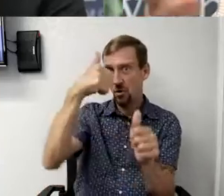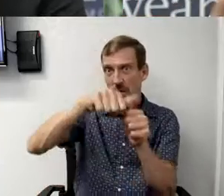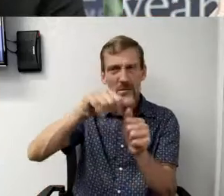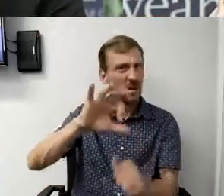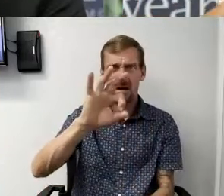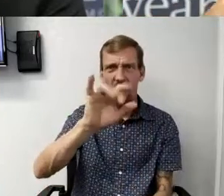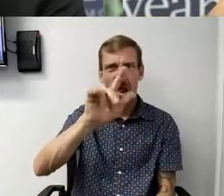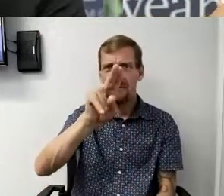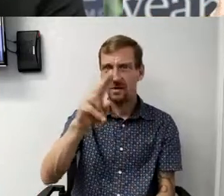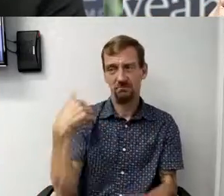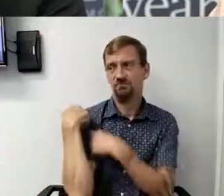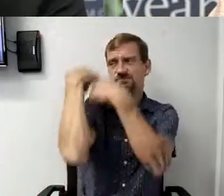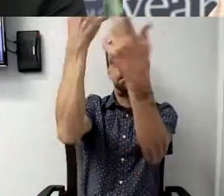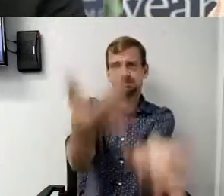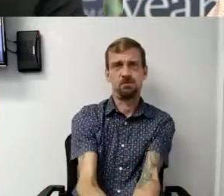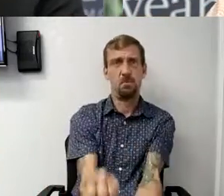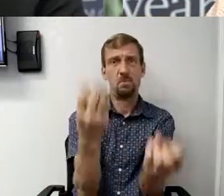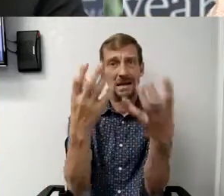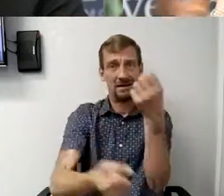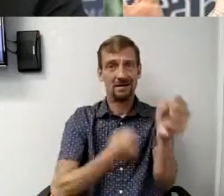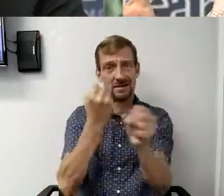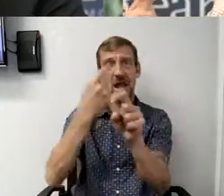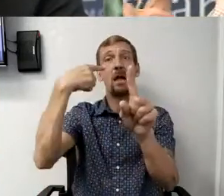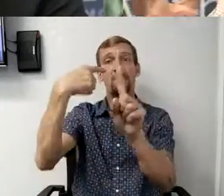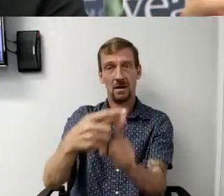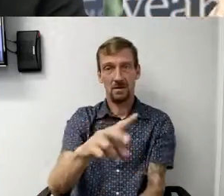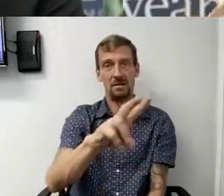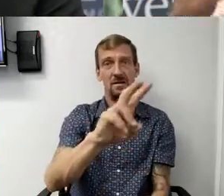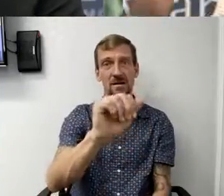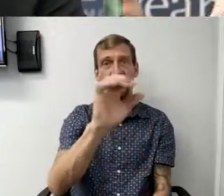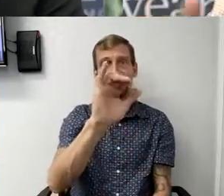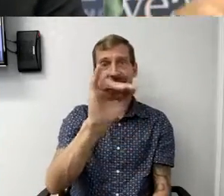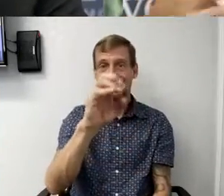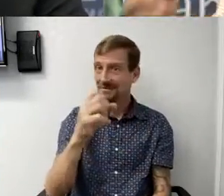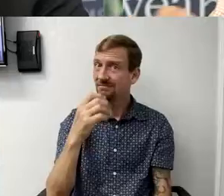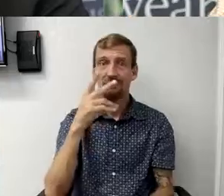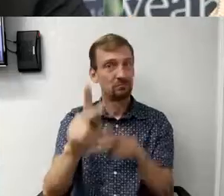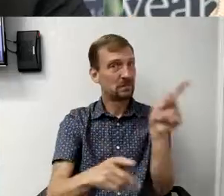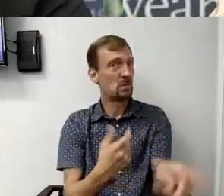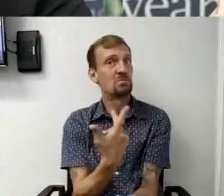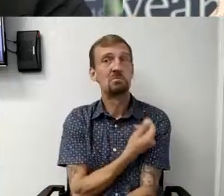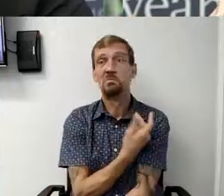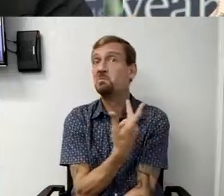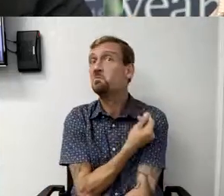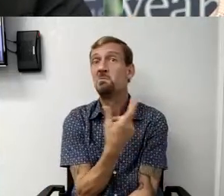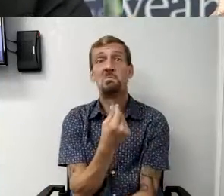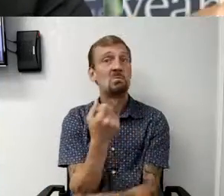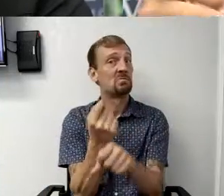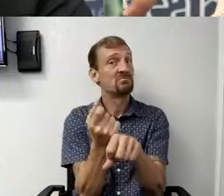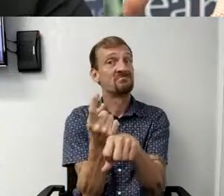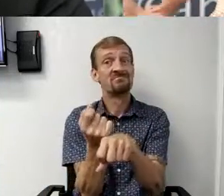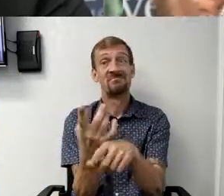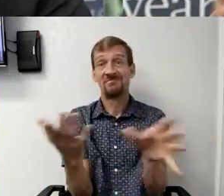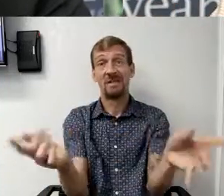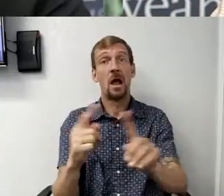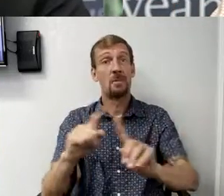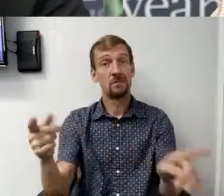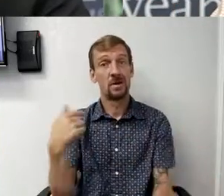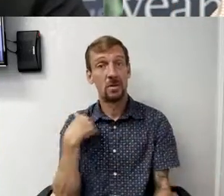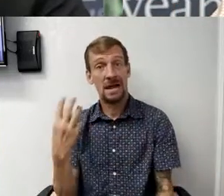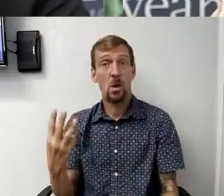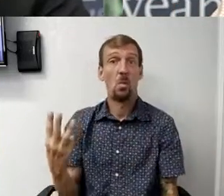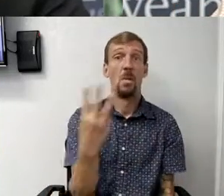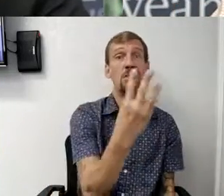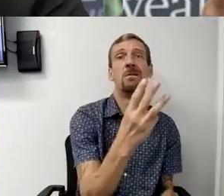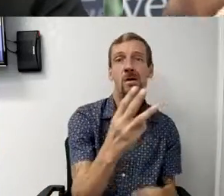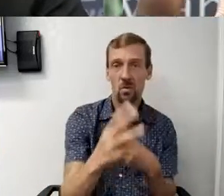around for forever. Plus, and we have a vaccine. we have a vaccine. People get vaccine year after year after year. We have the benefit of being in the Western